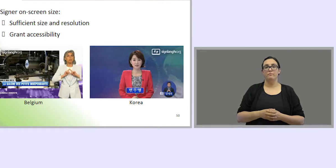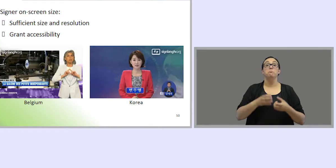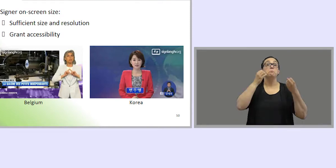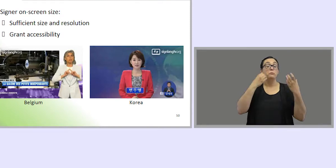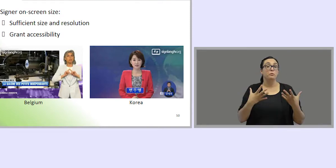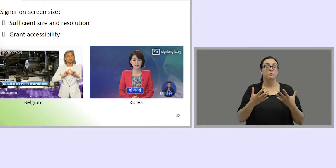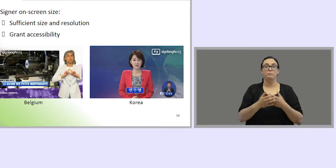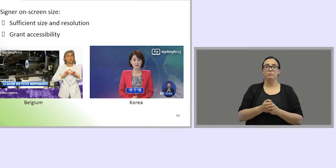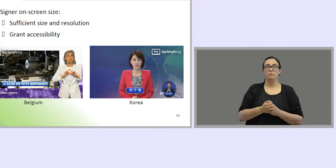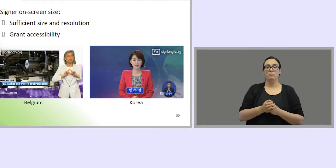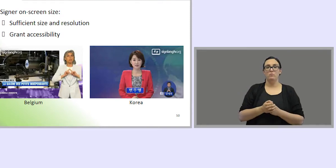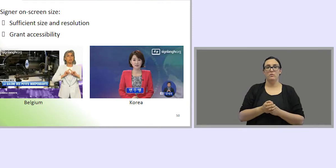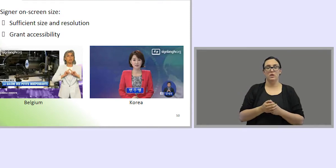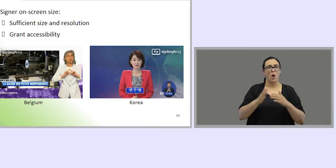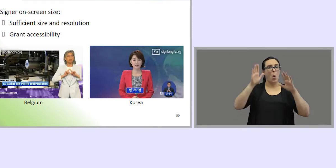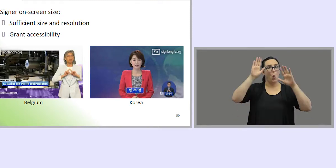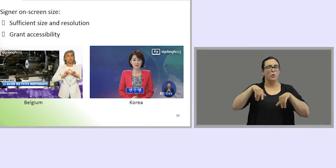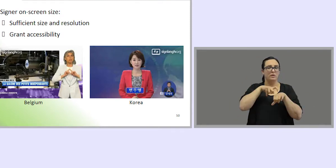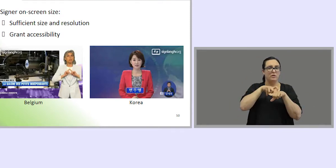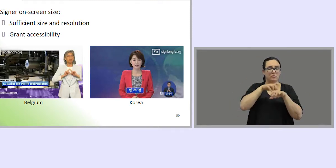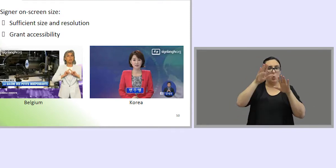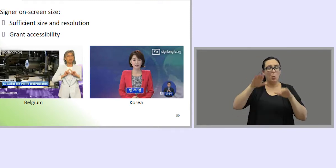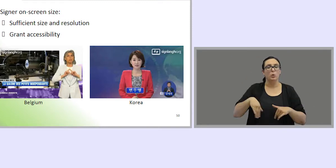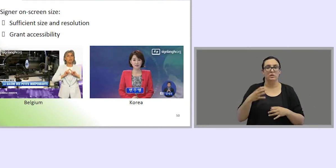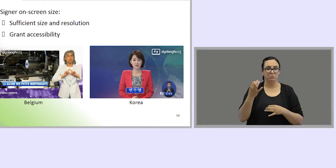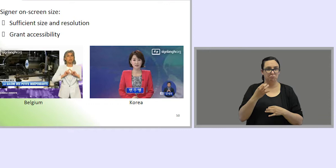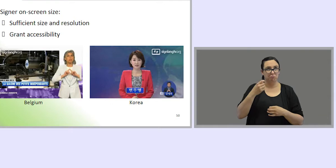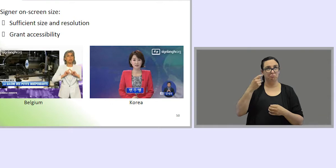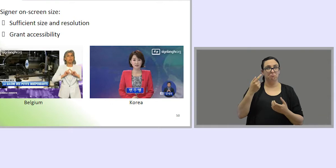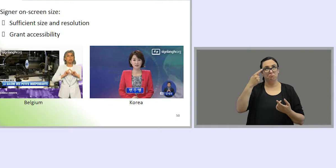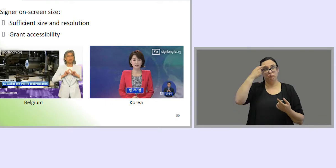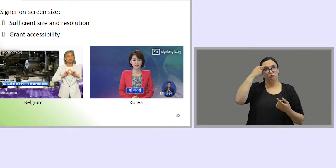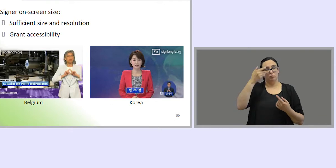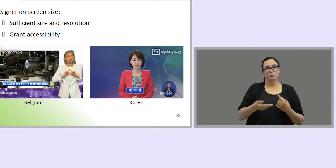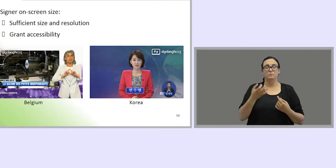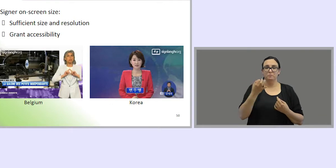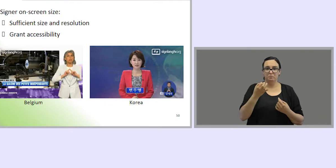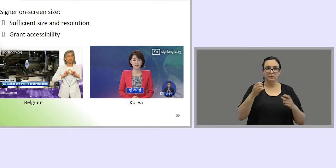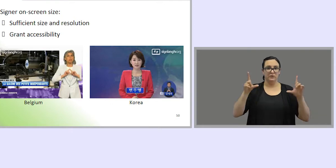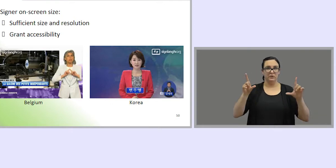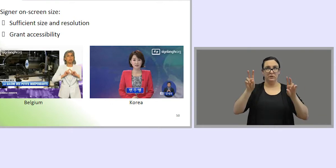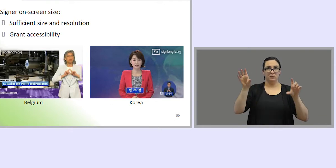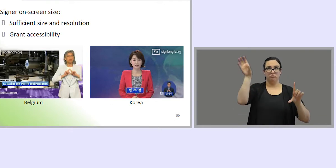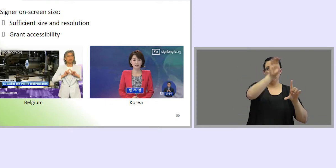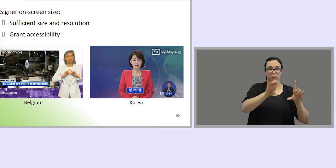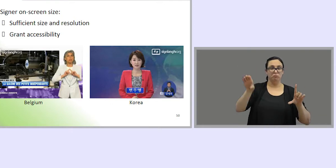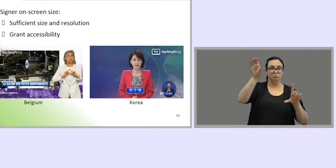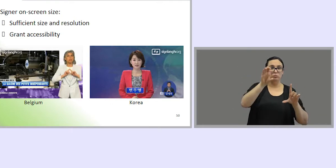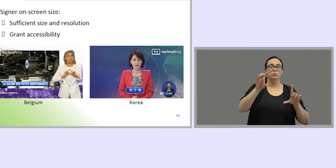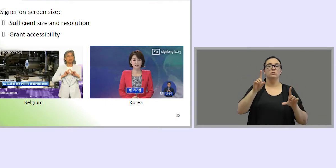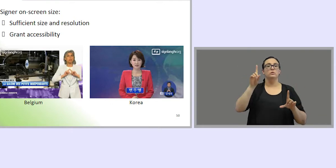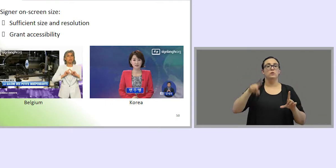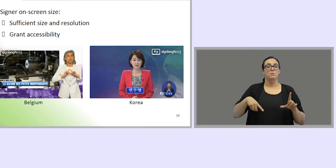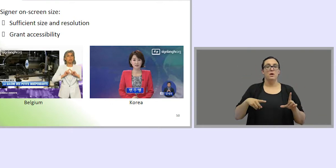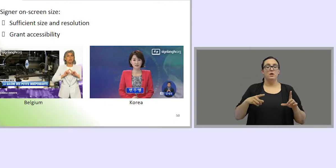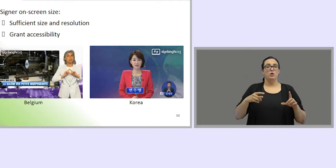Okay, the last characteristic to have in mind when we talk about this screen composition is